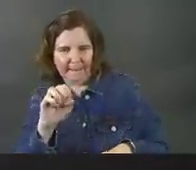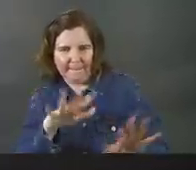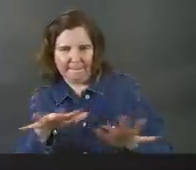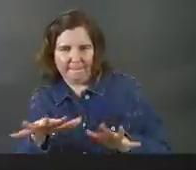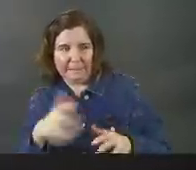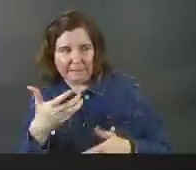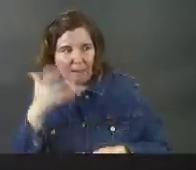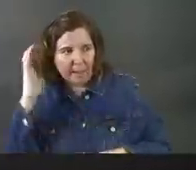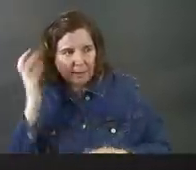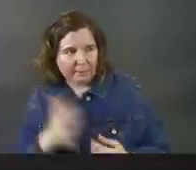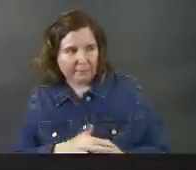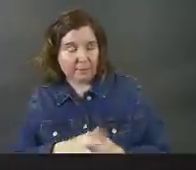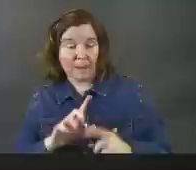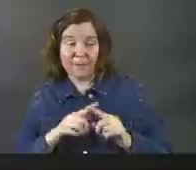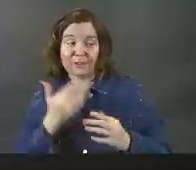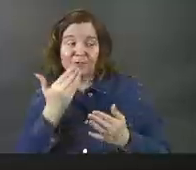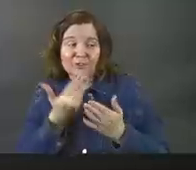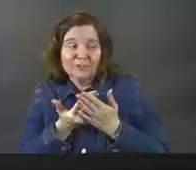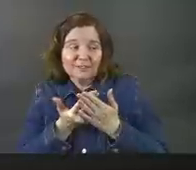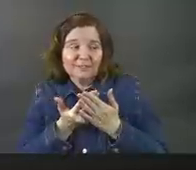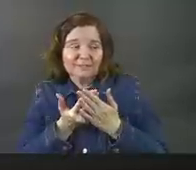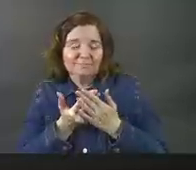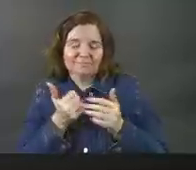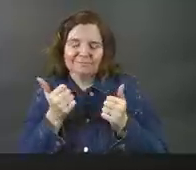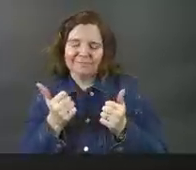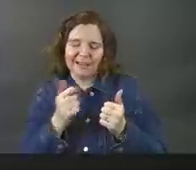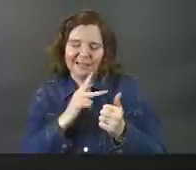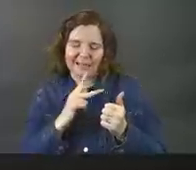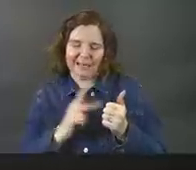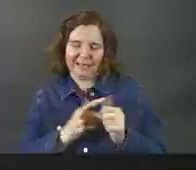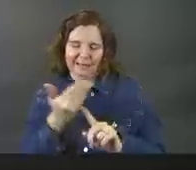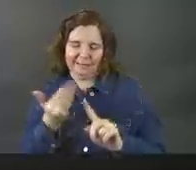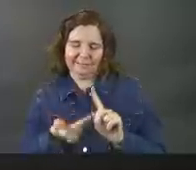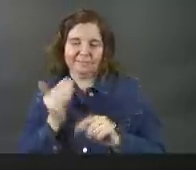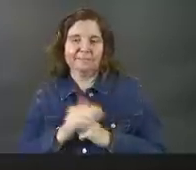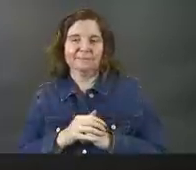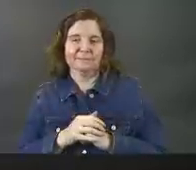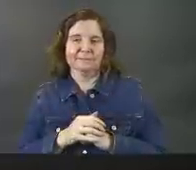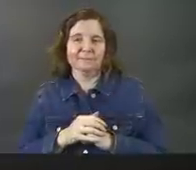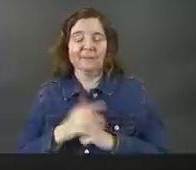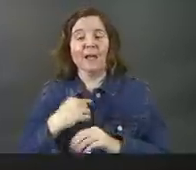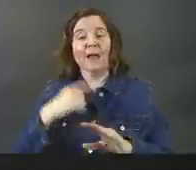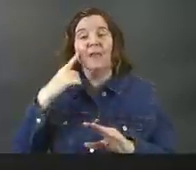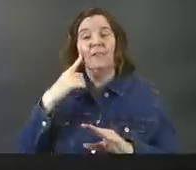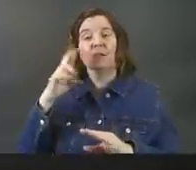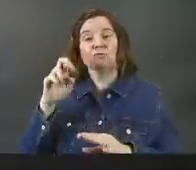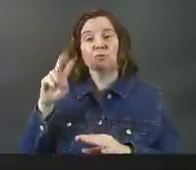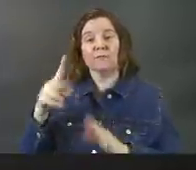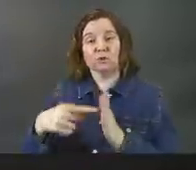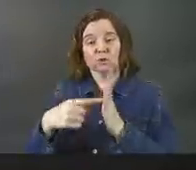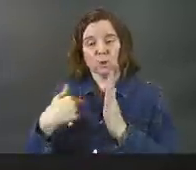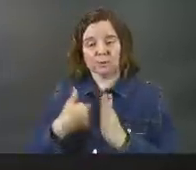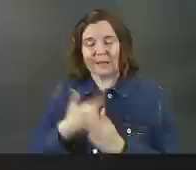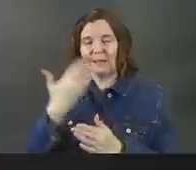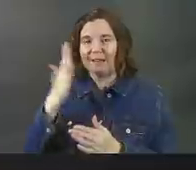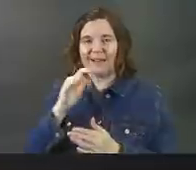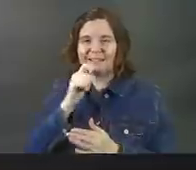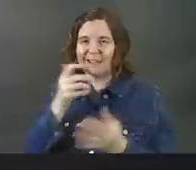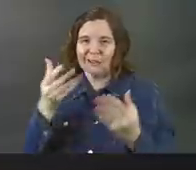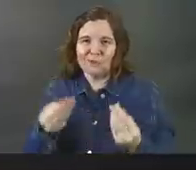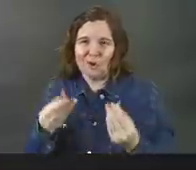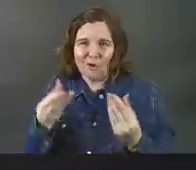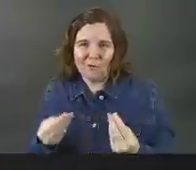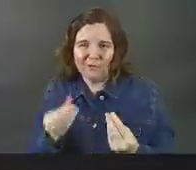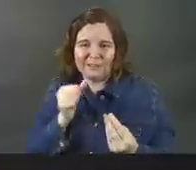He's a lion, but he's good and he's the king. And I think what Revelation shows us is God is not